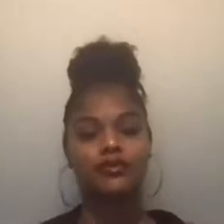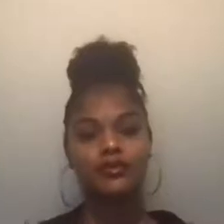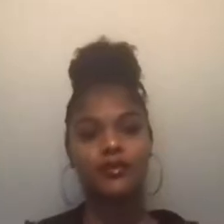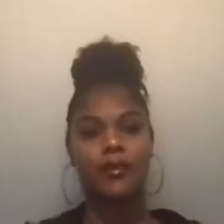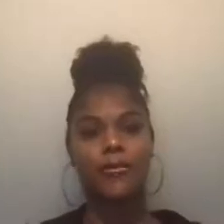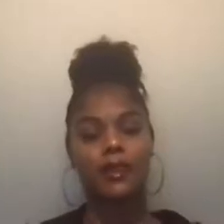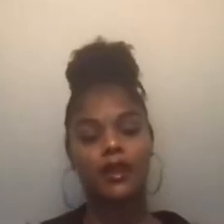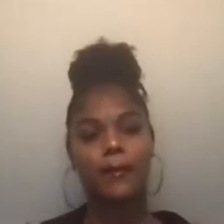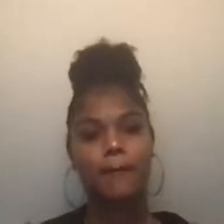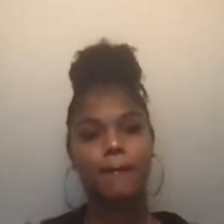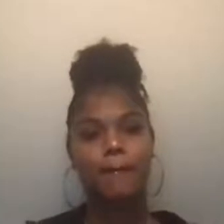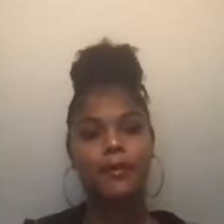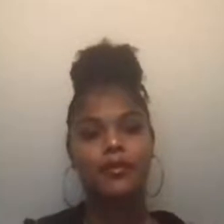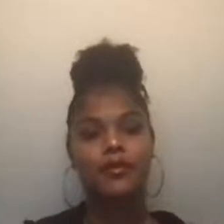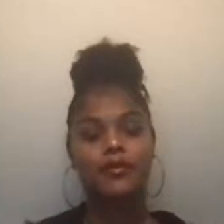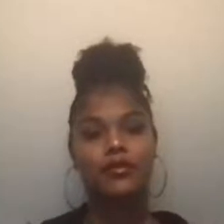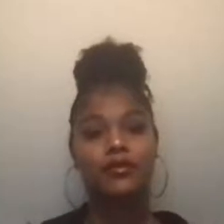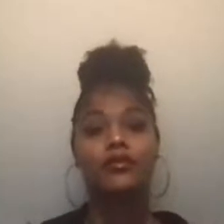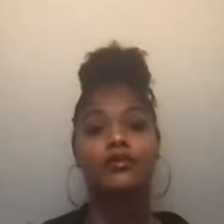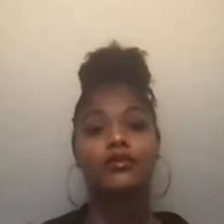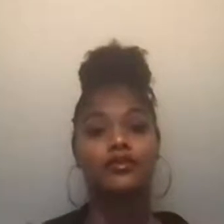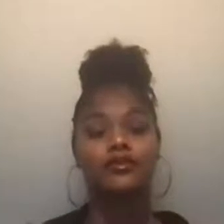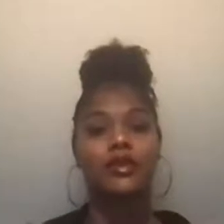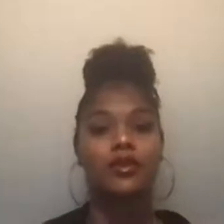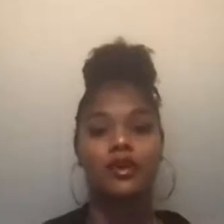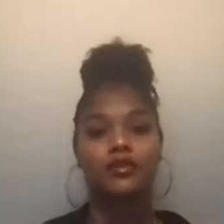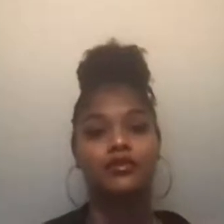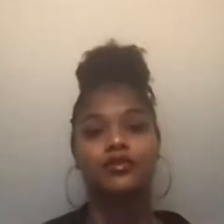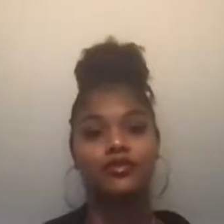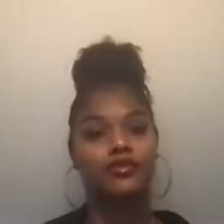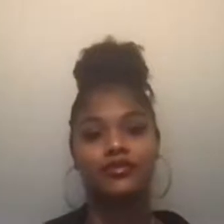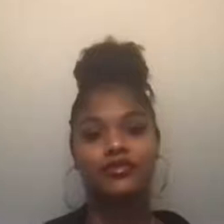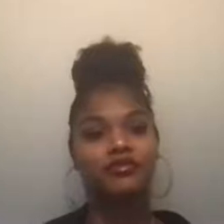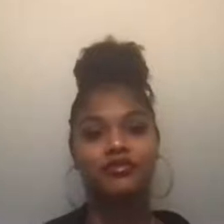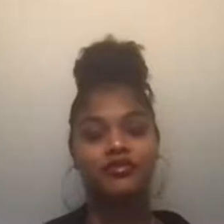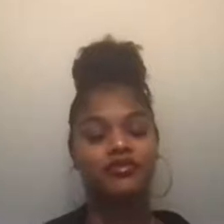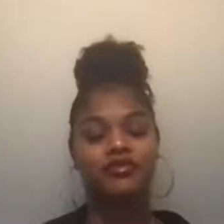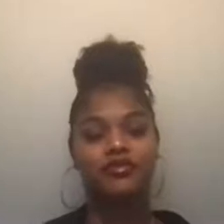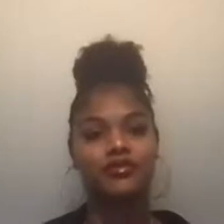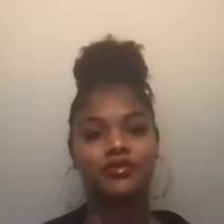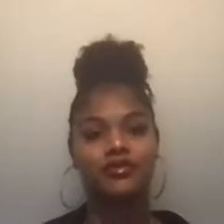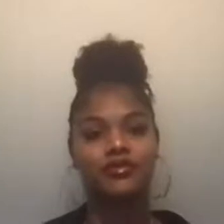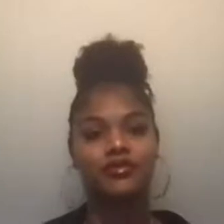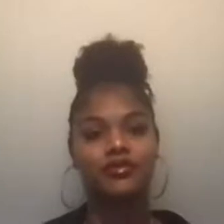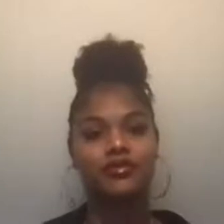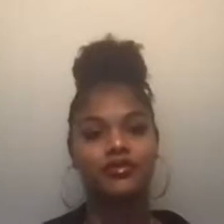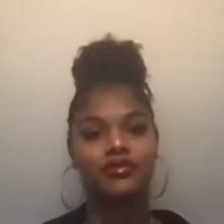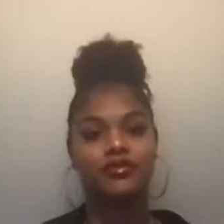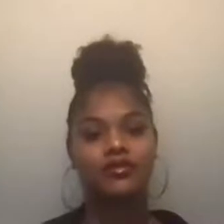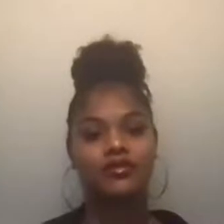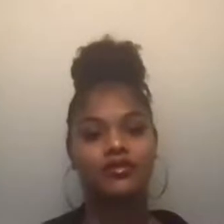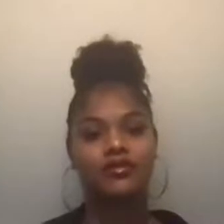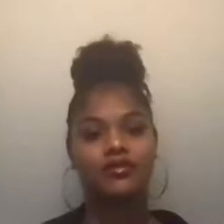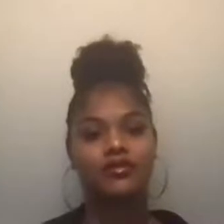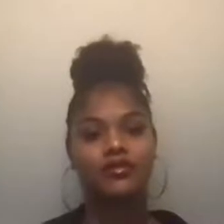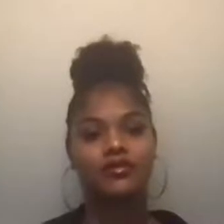actually had no historians on it whatsoever, no footnotes, no citations. The 1776 project is